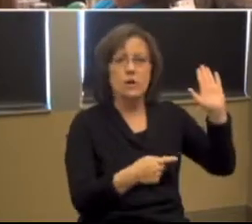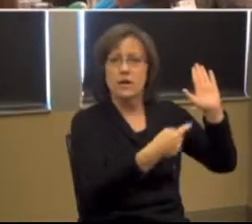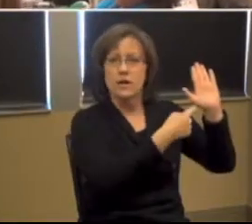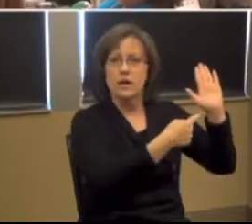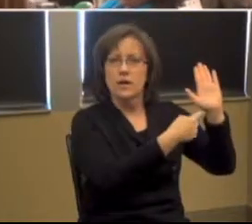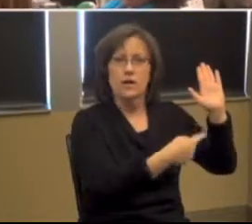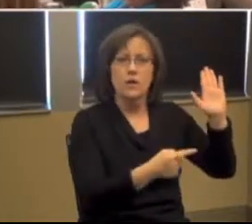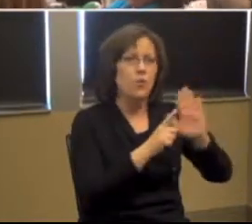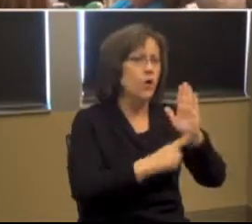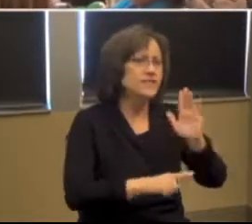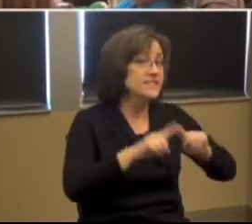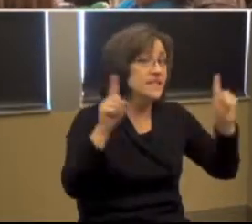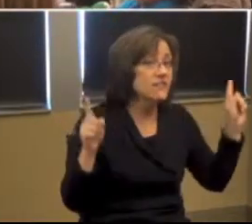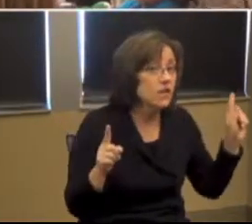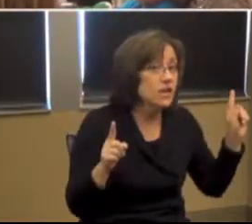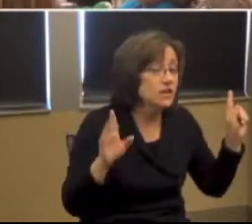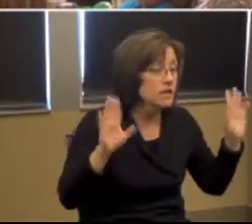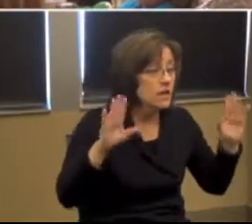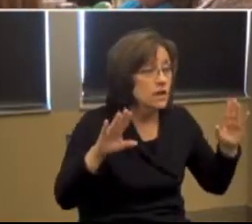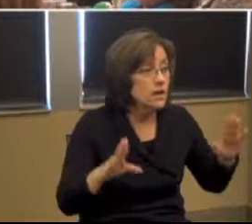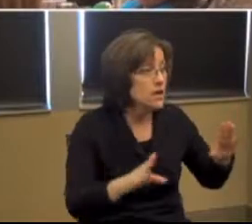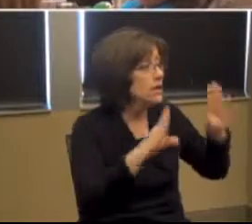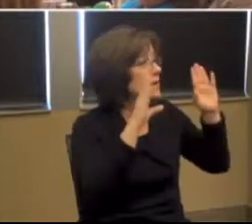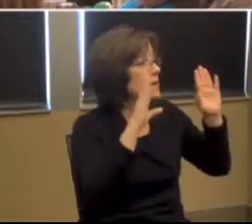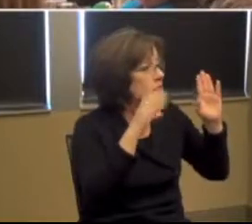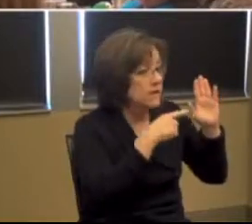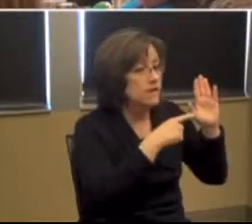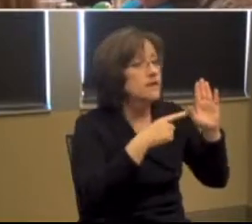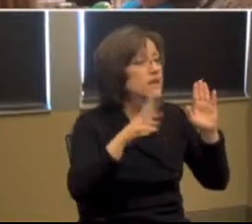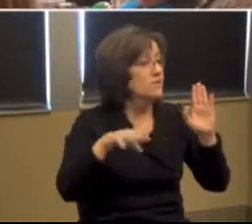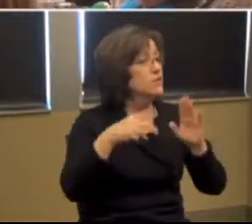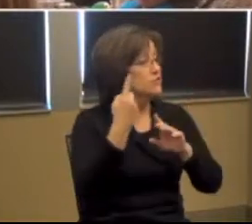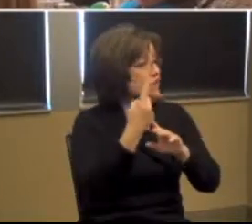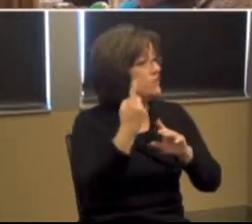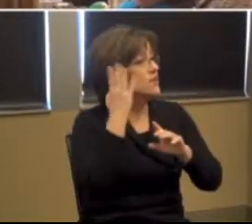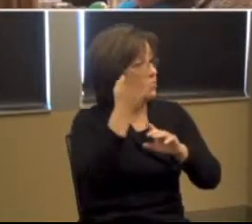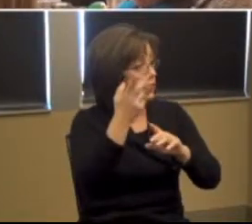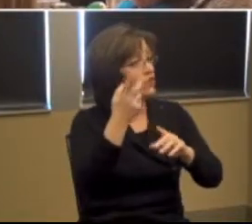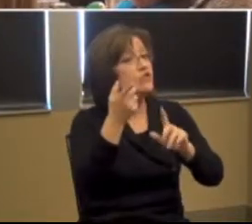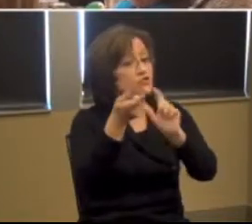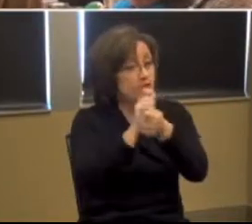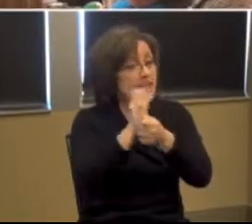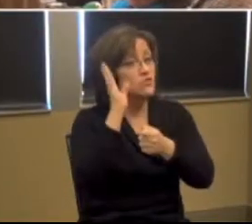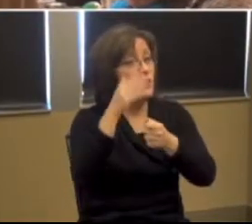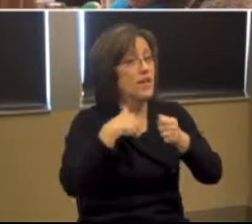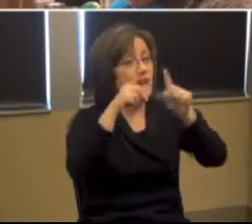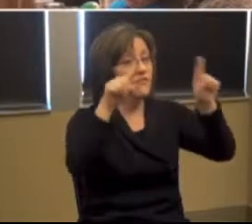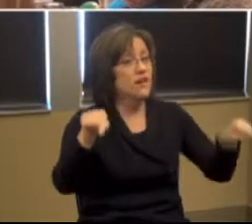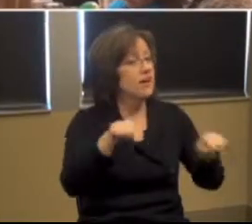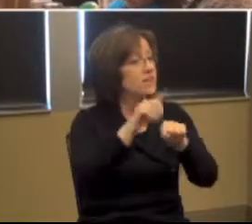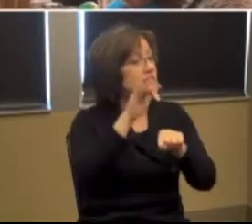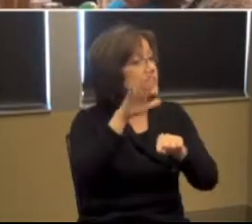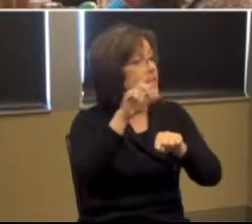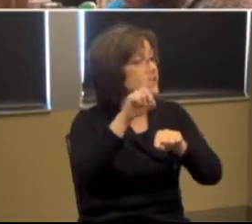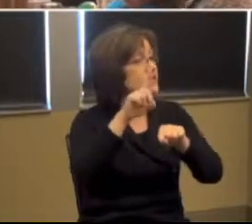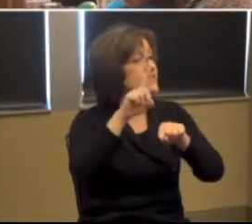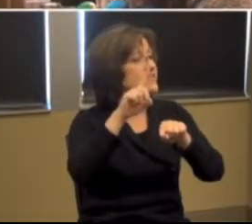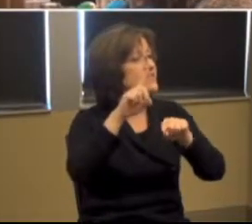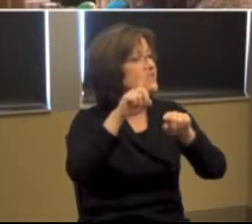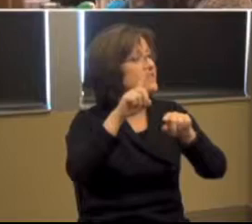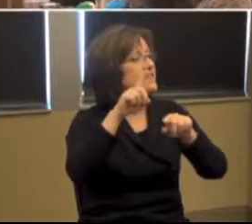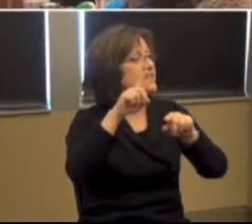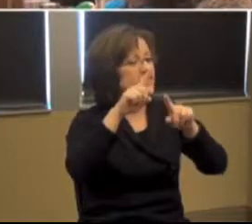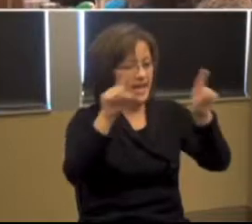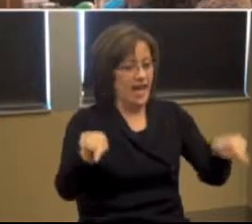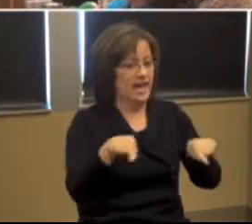sign is a perfect way, if there's something that's going to change, having a yield sign. We used to put a picture of a bomb